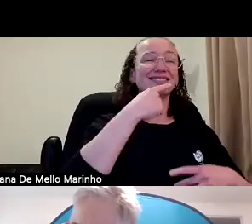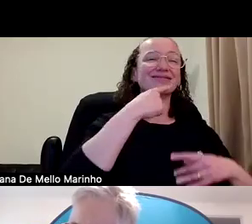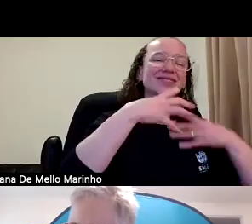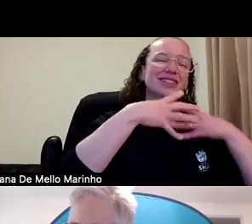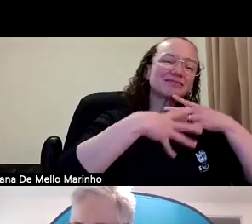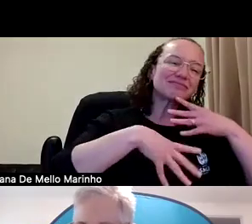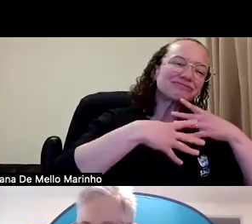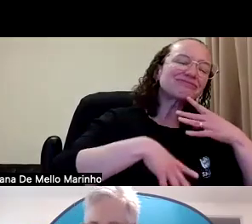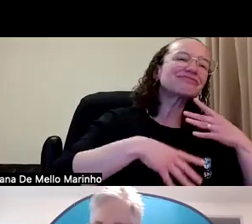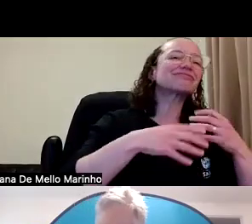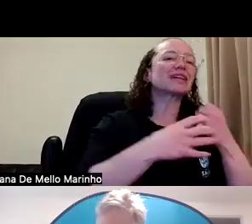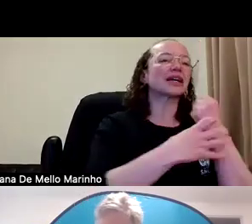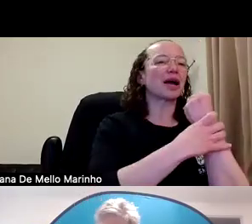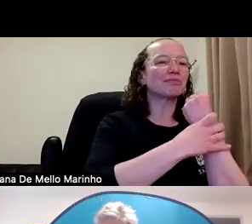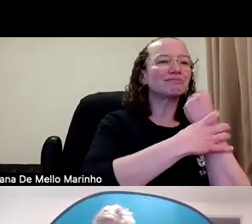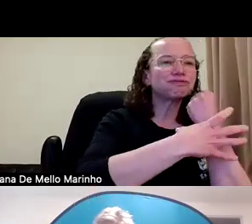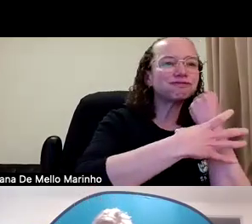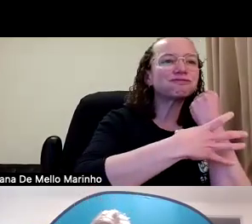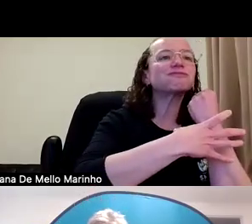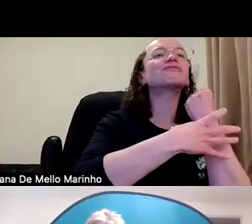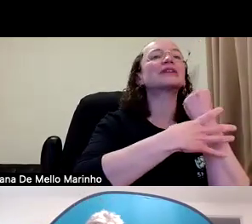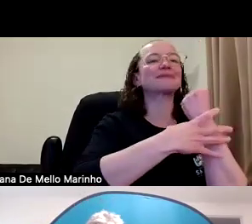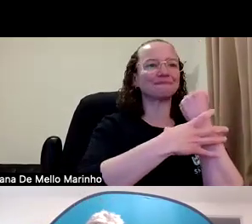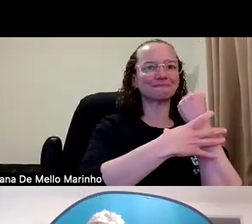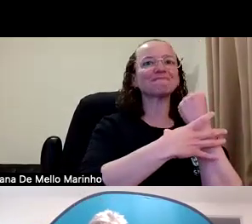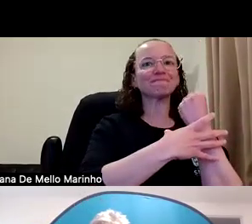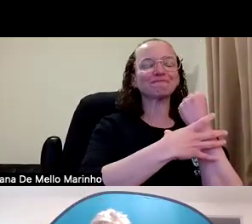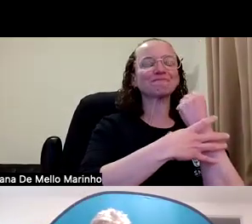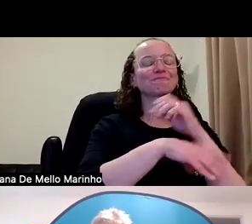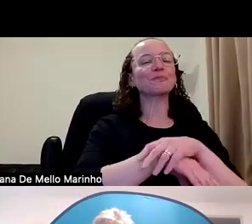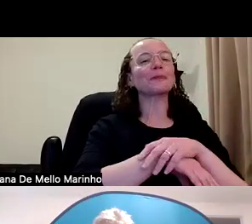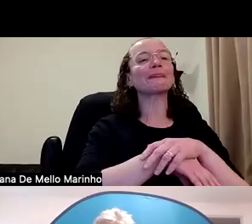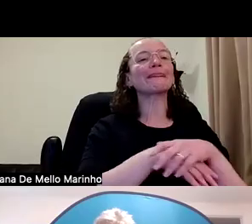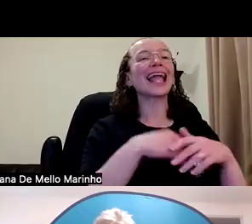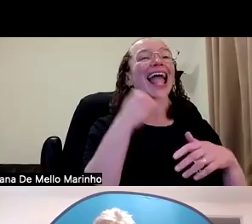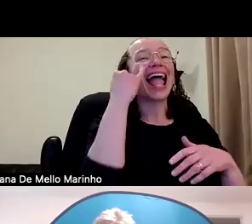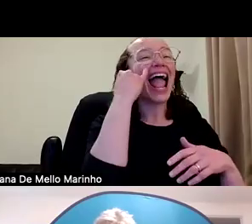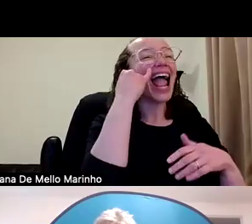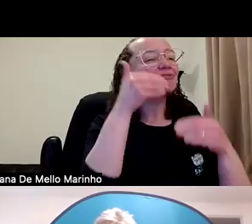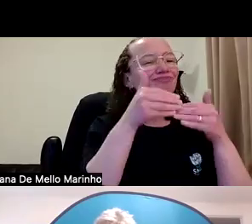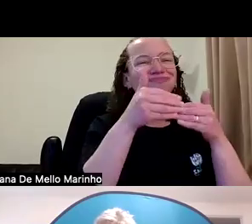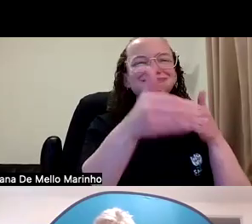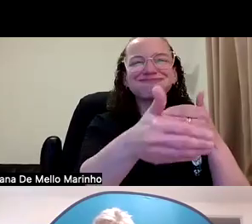And the gum starts to get sick. It starts to bleed, it starts to swell.